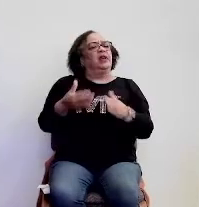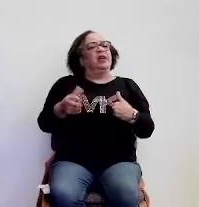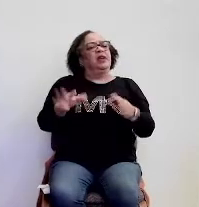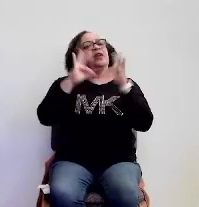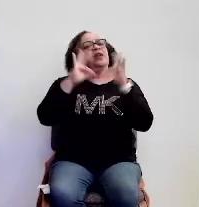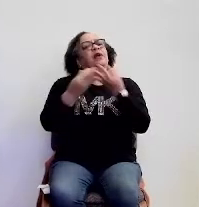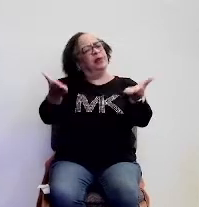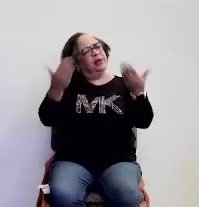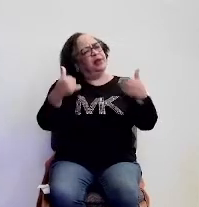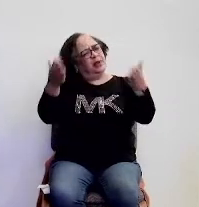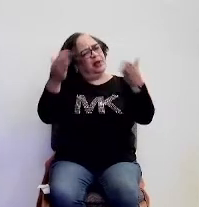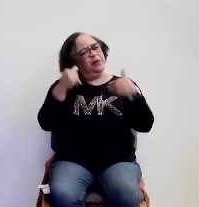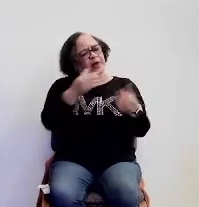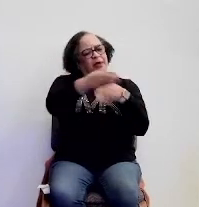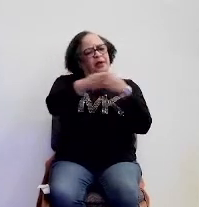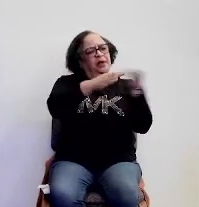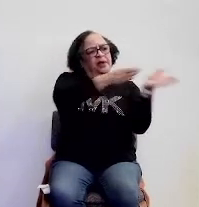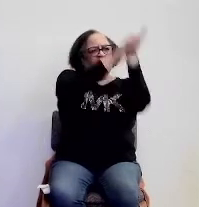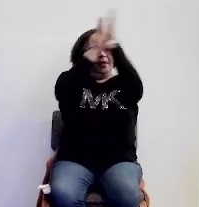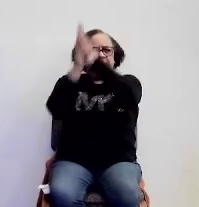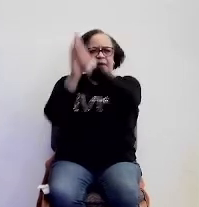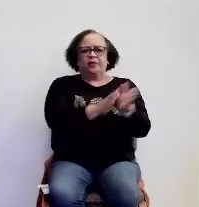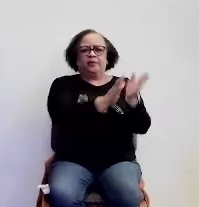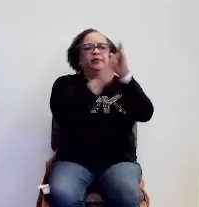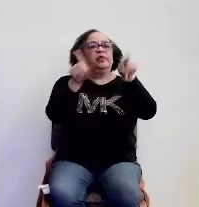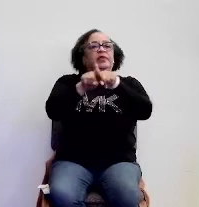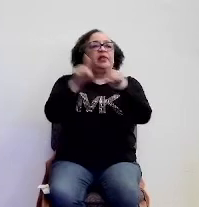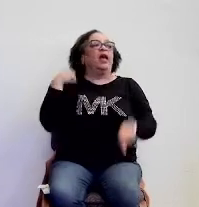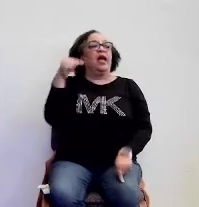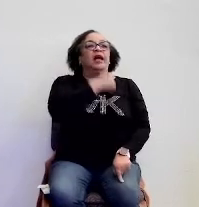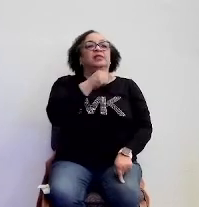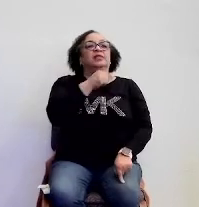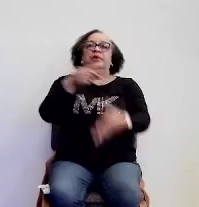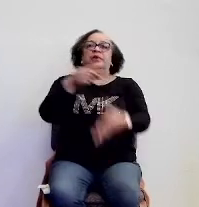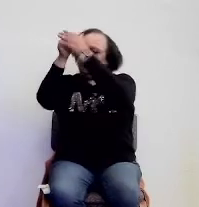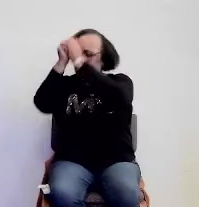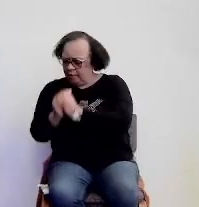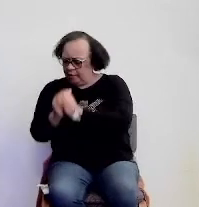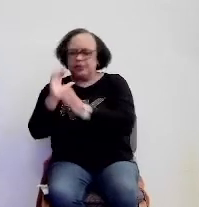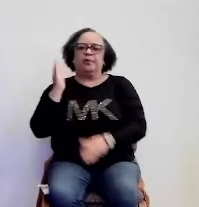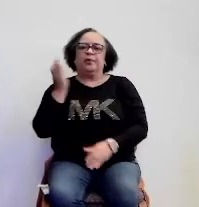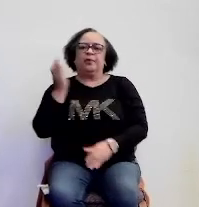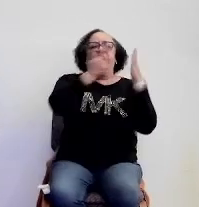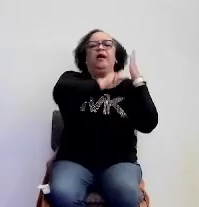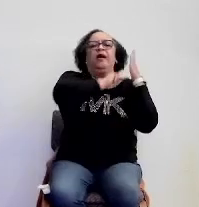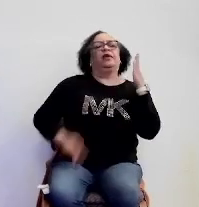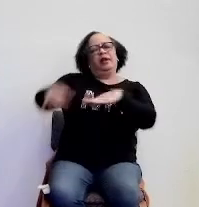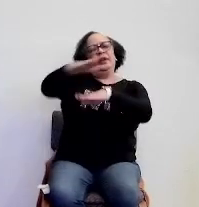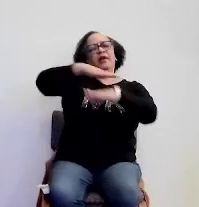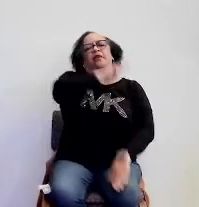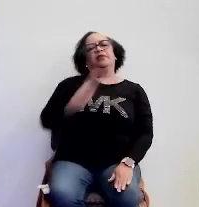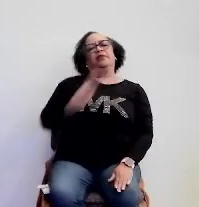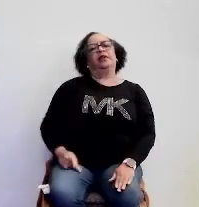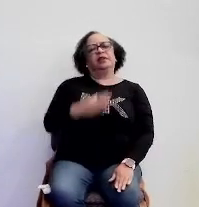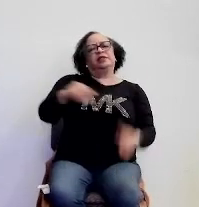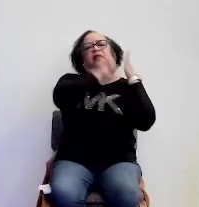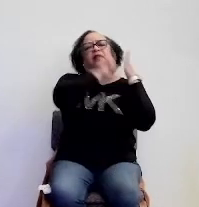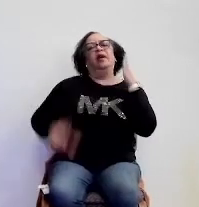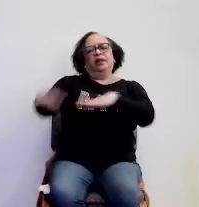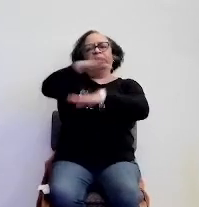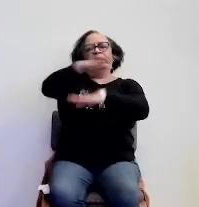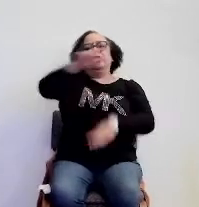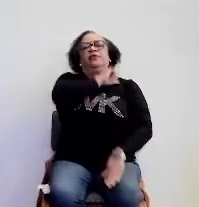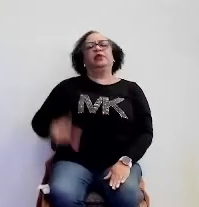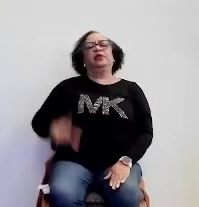Family, come on, put your hands together as we worship the King of Kings and the Lord of Lords. Somebody, wherever you are, tell them,